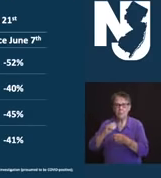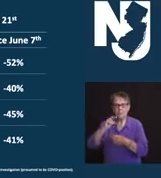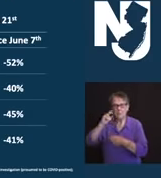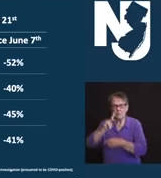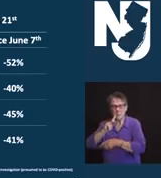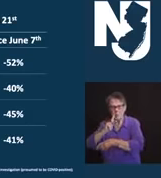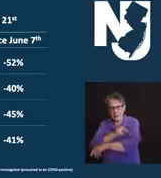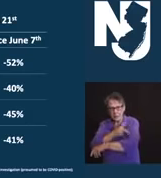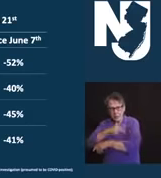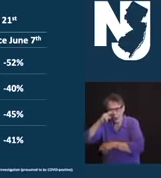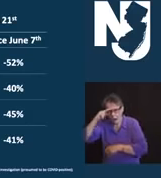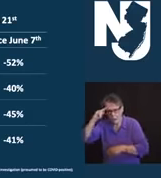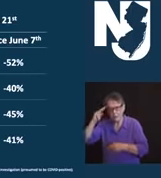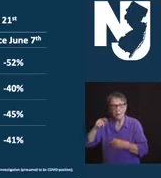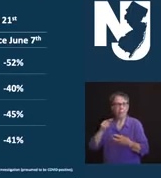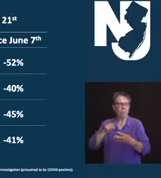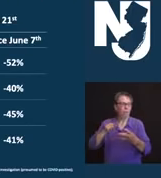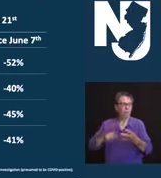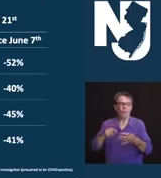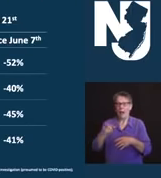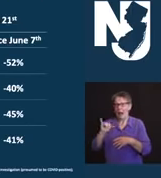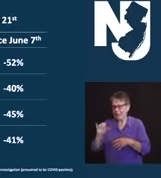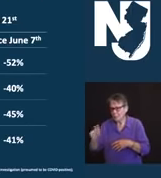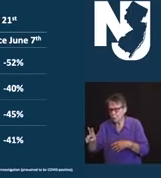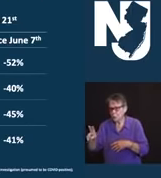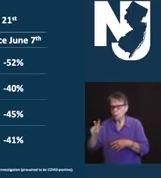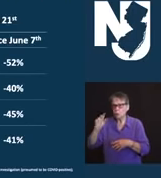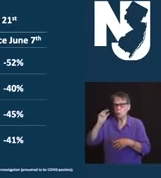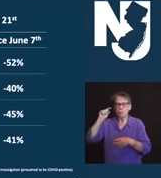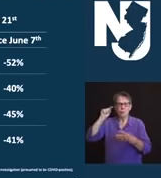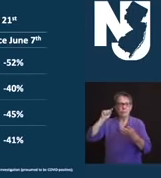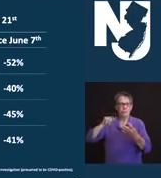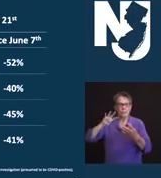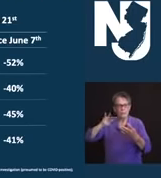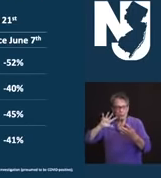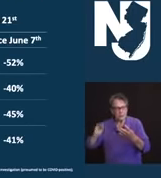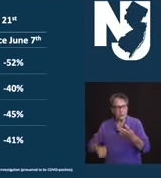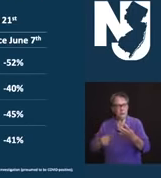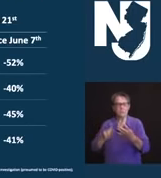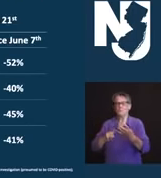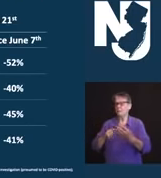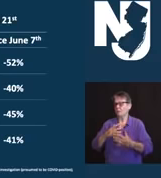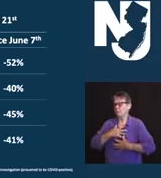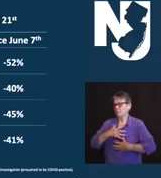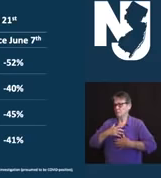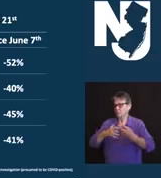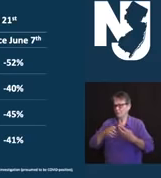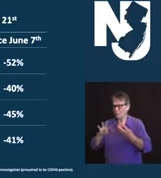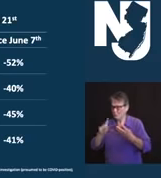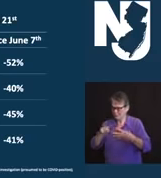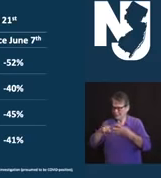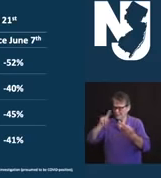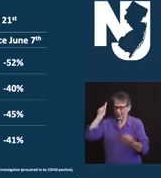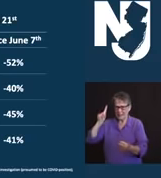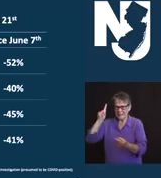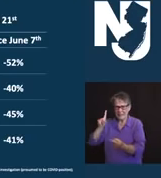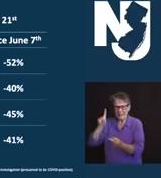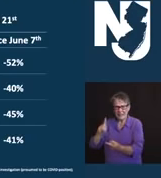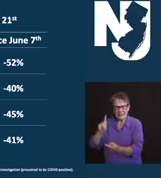hospitalizations, ICU beds filled, and ventilators in use. And just over the past 2 weeks in the right column, we have seen even